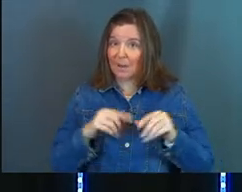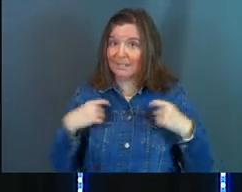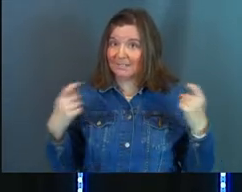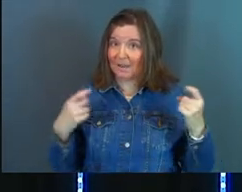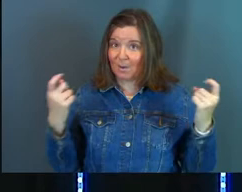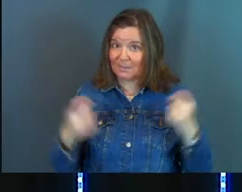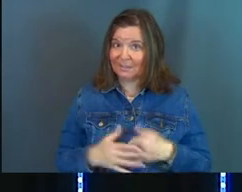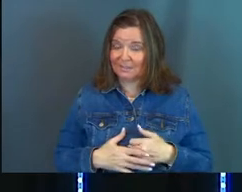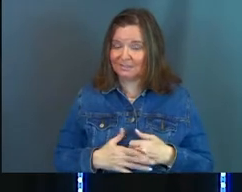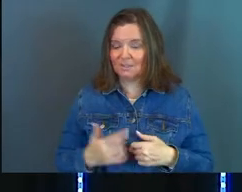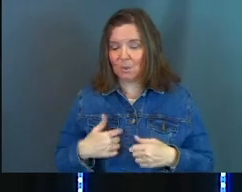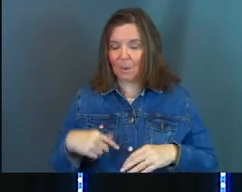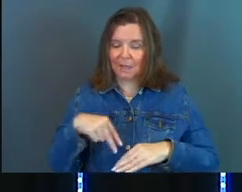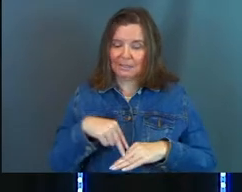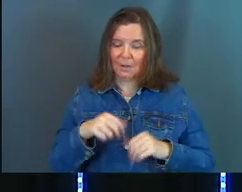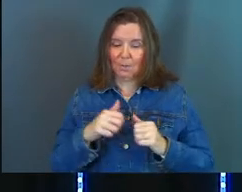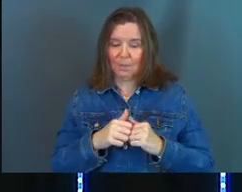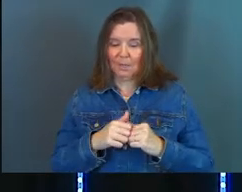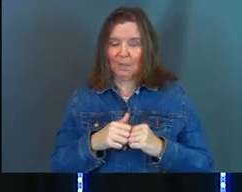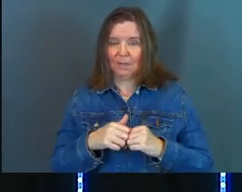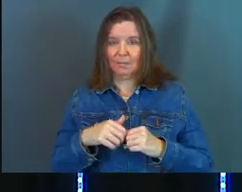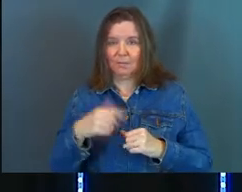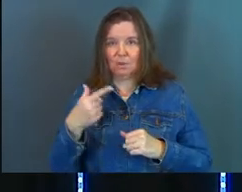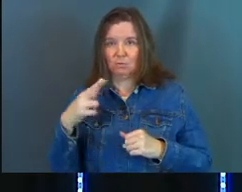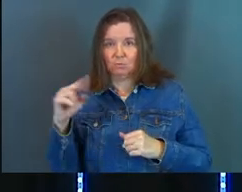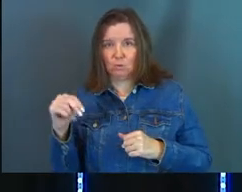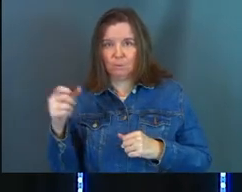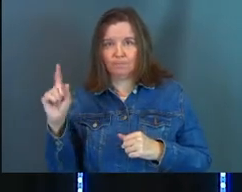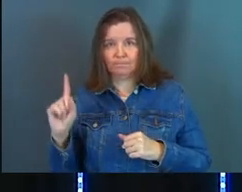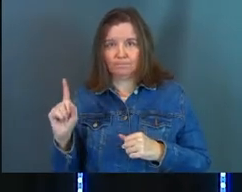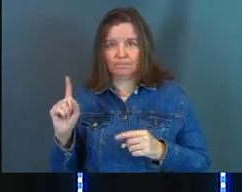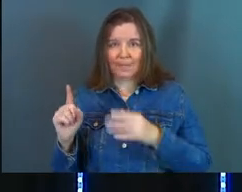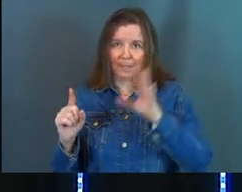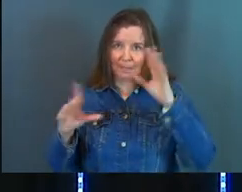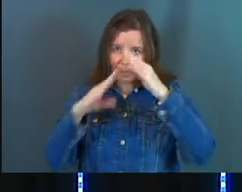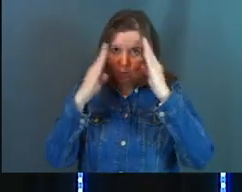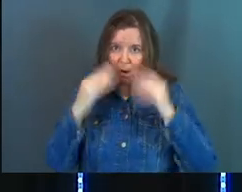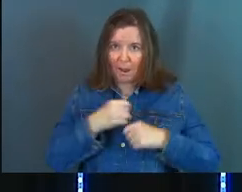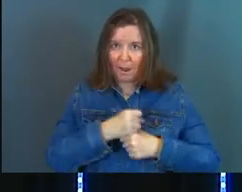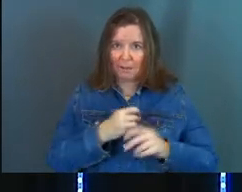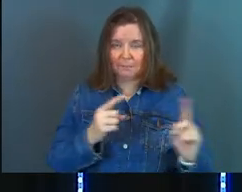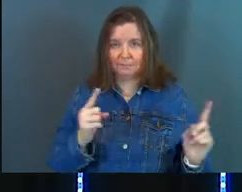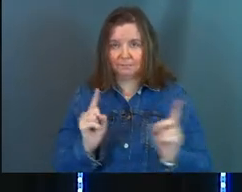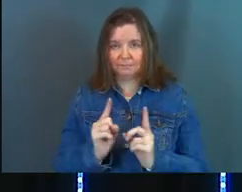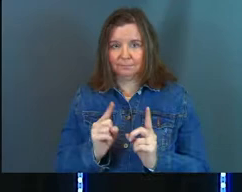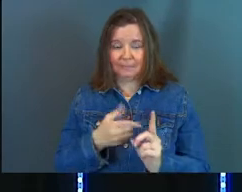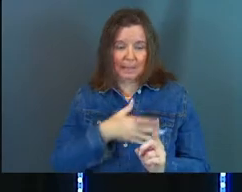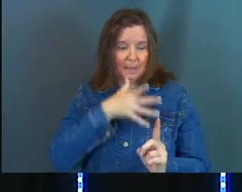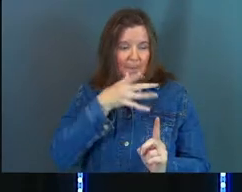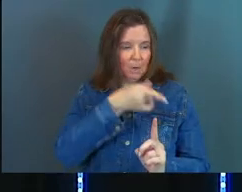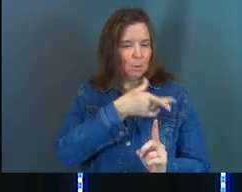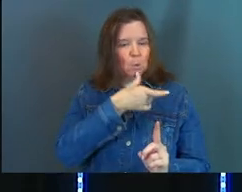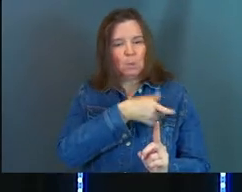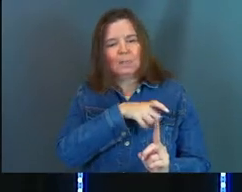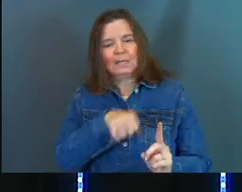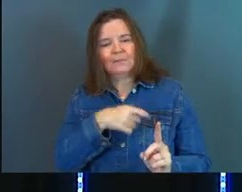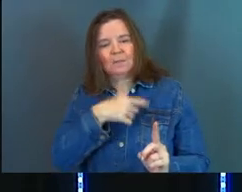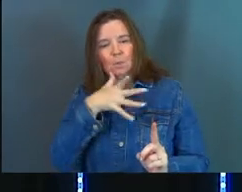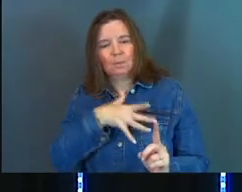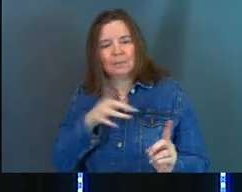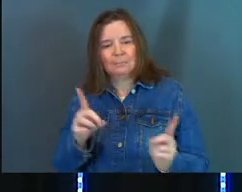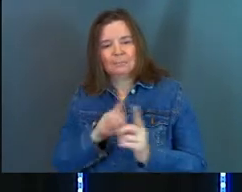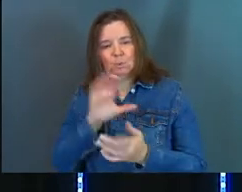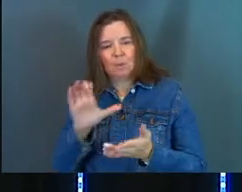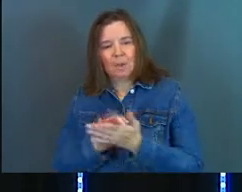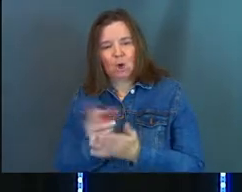ceremonies. So I stand there with a groom and a bride, and she's there with her parents, and I say, who gives this woman to be